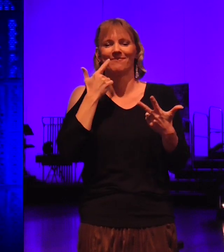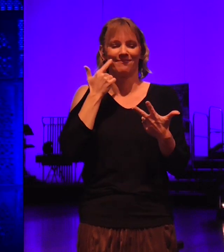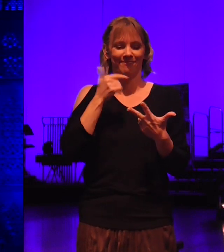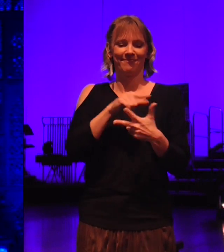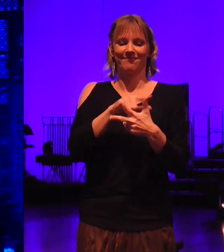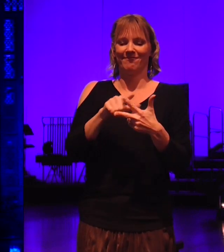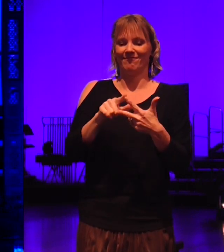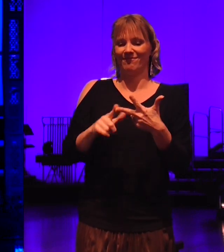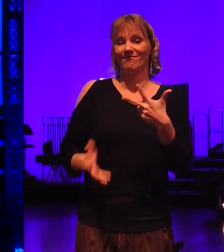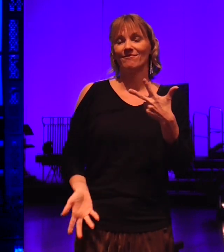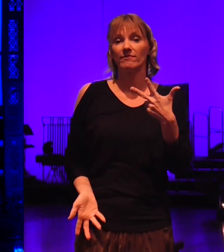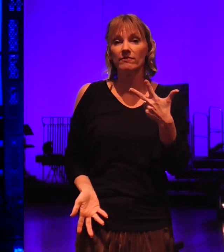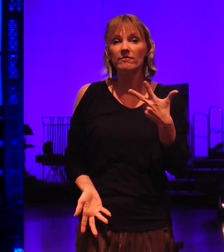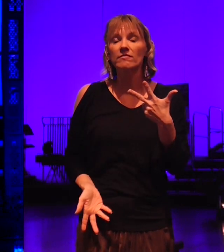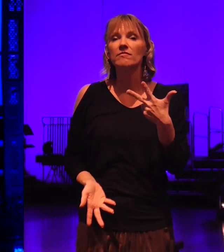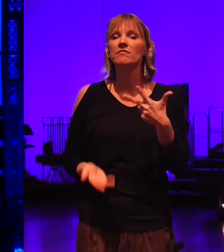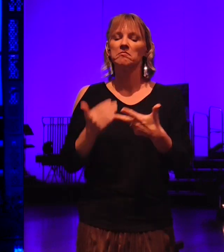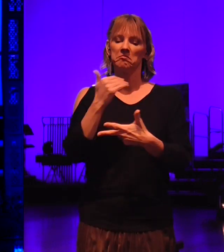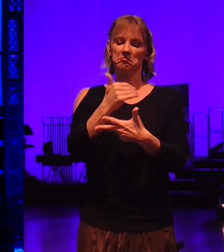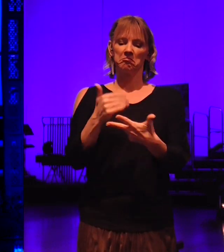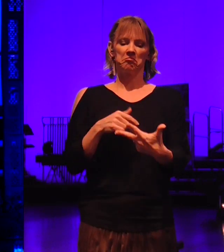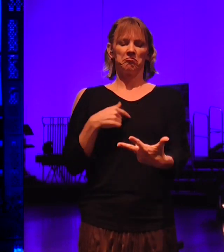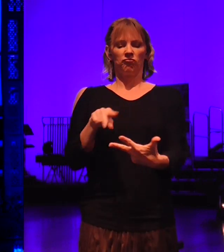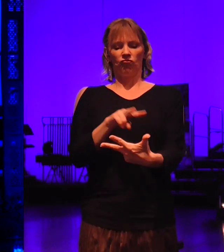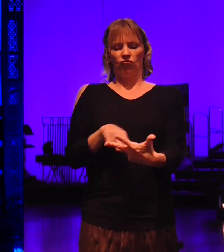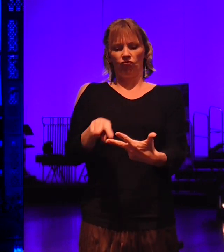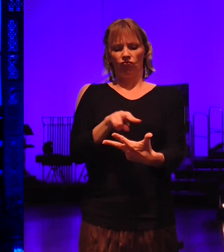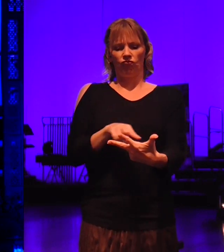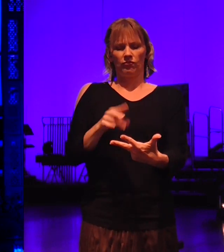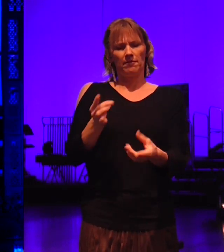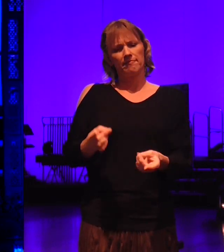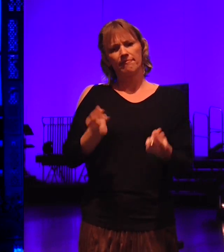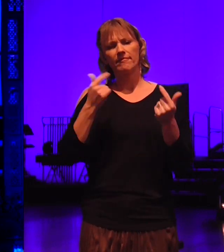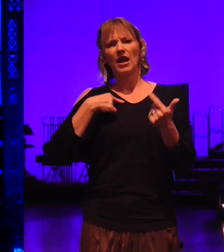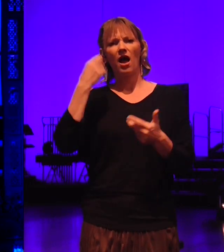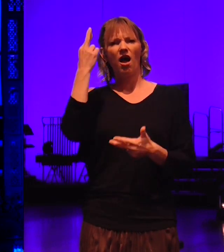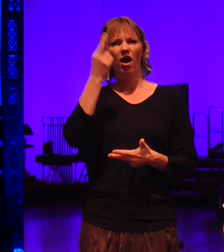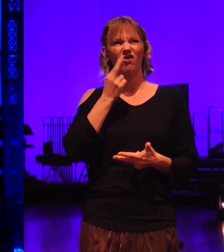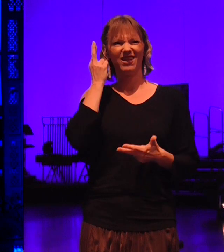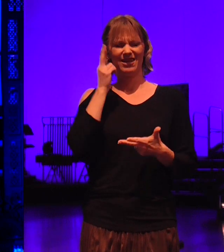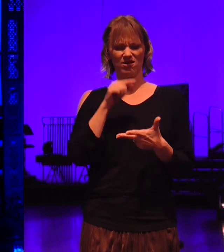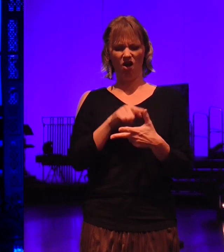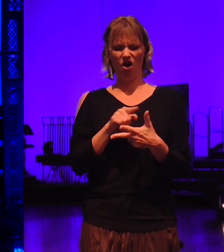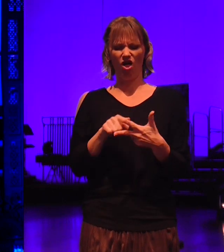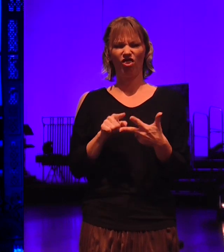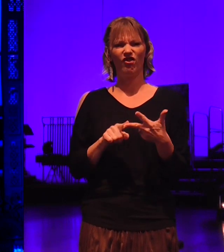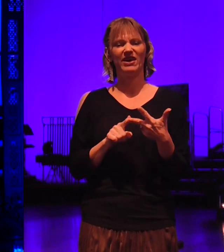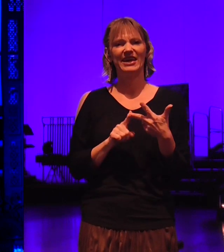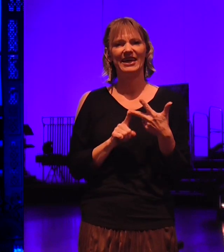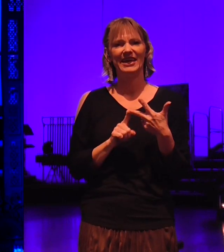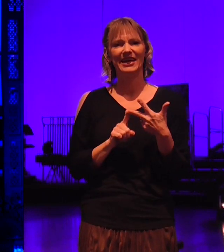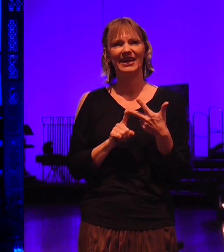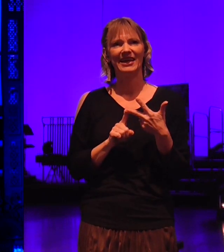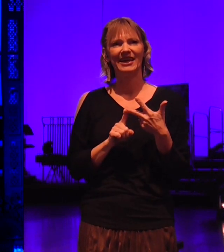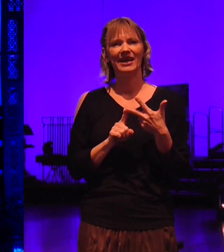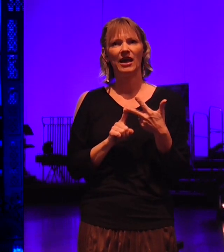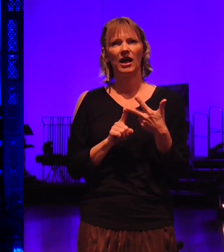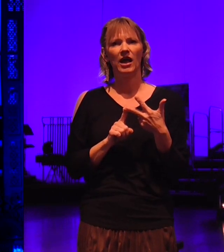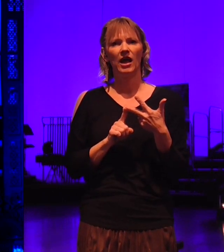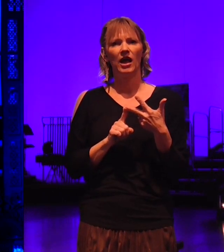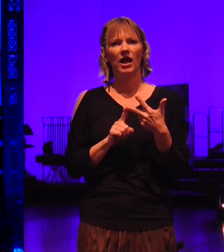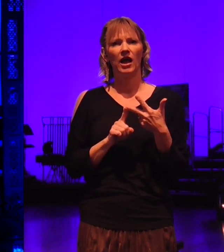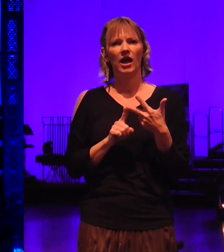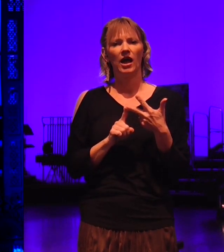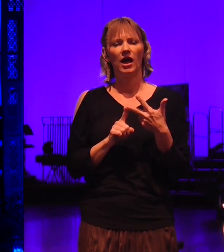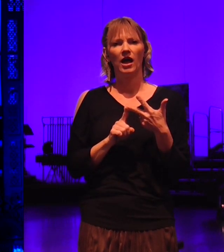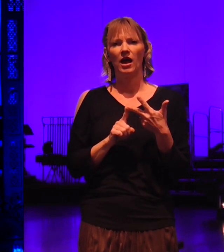And I looked at that list, and I immediately realized that all three of those things were utterly and completely out of